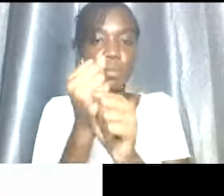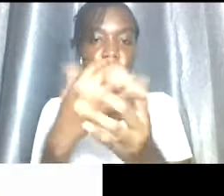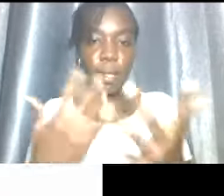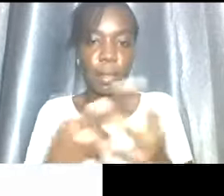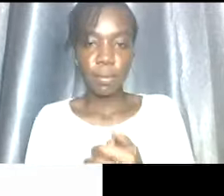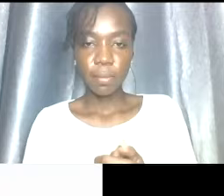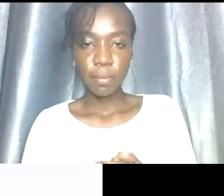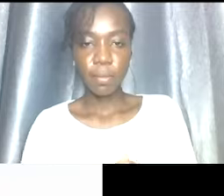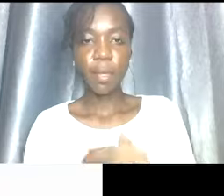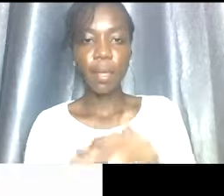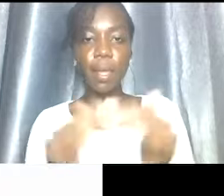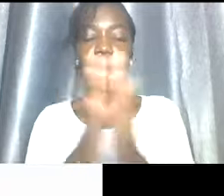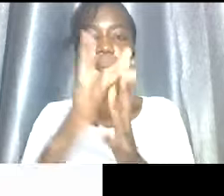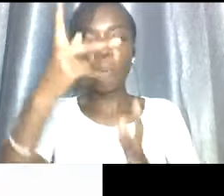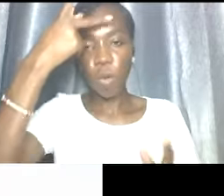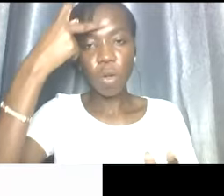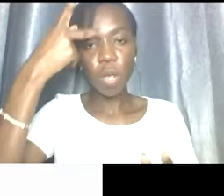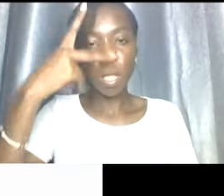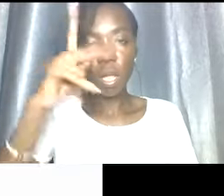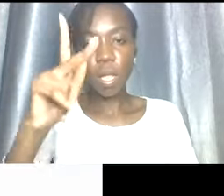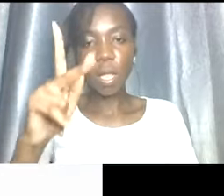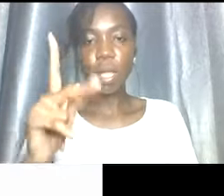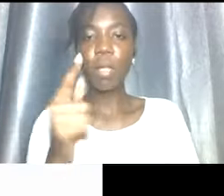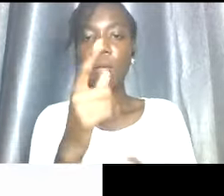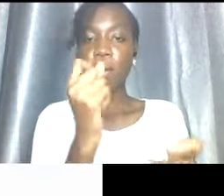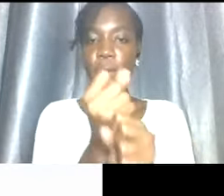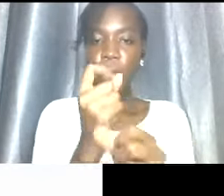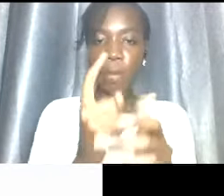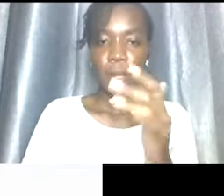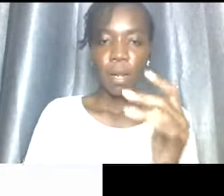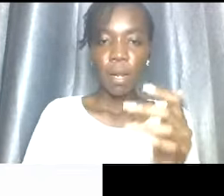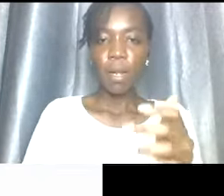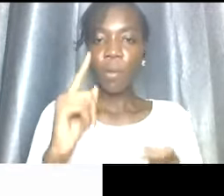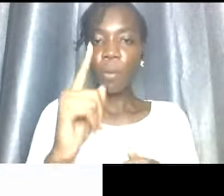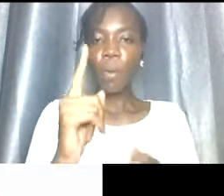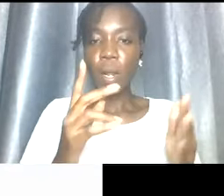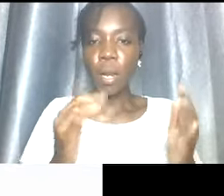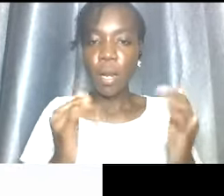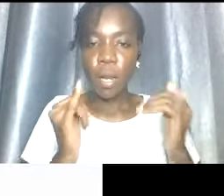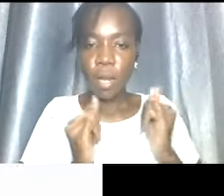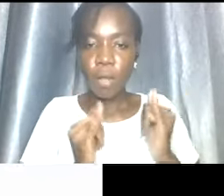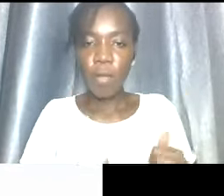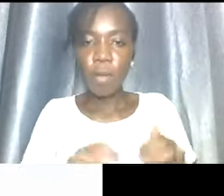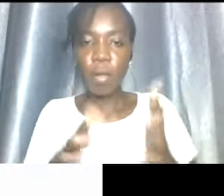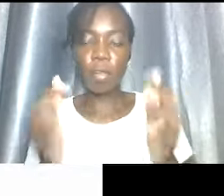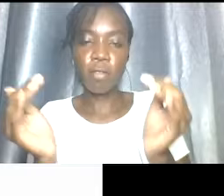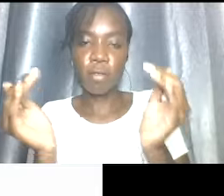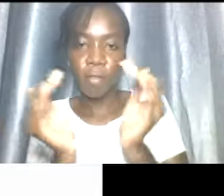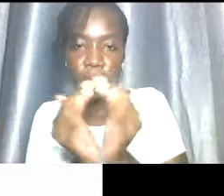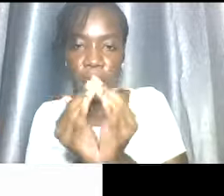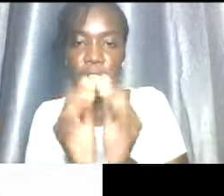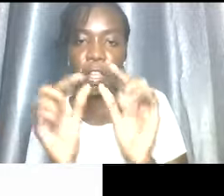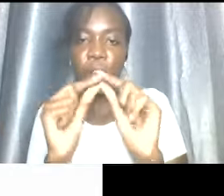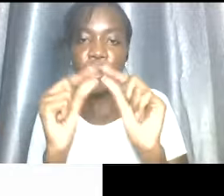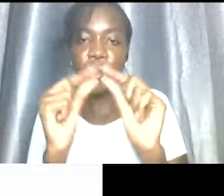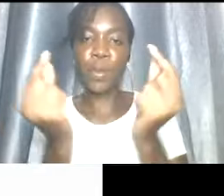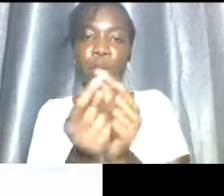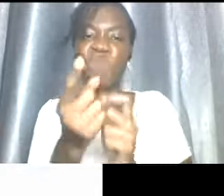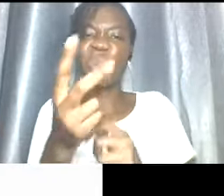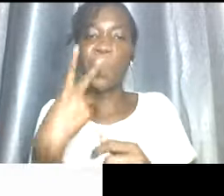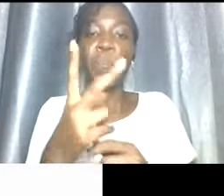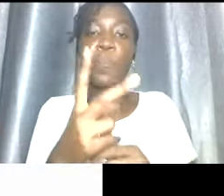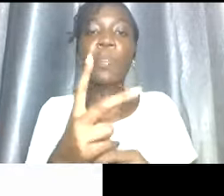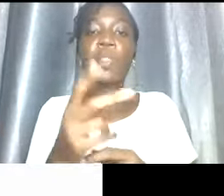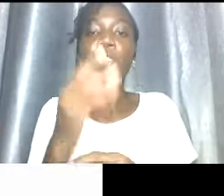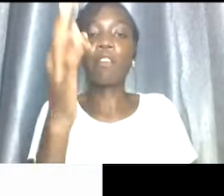the policies to just one individual or a small group of individuals. We still have to look for what benefits